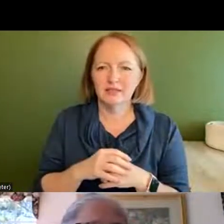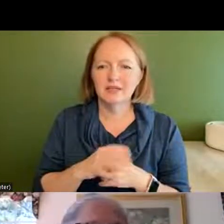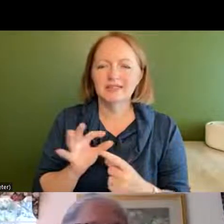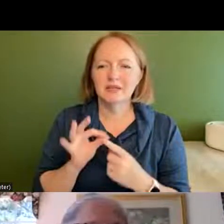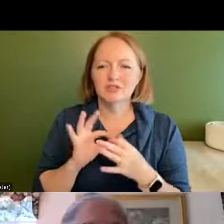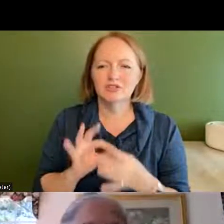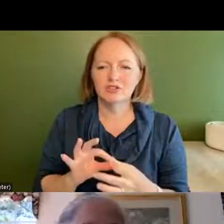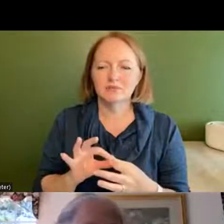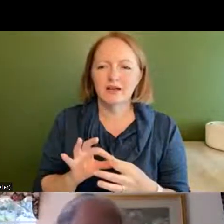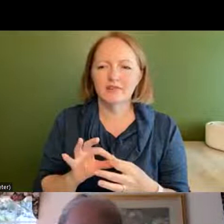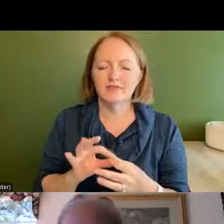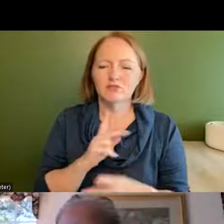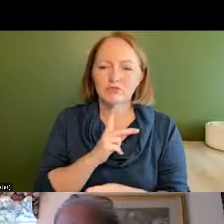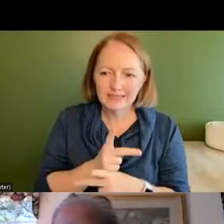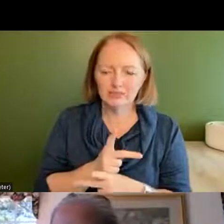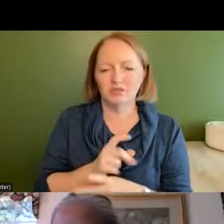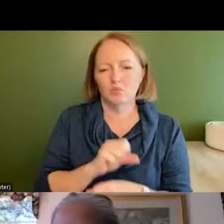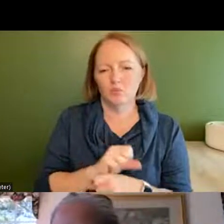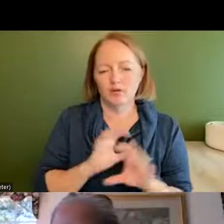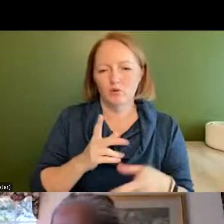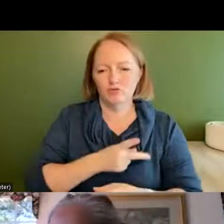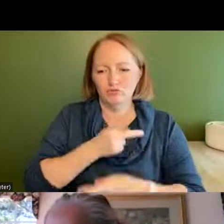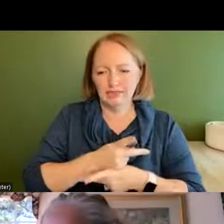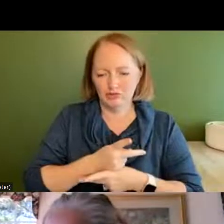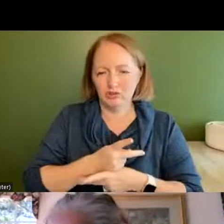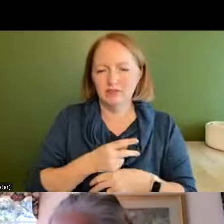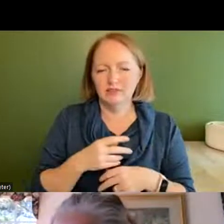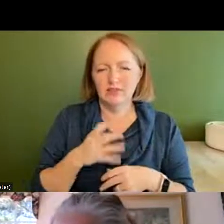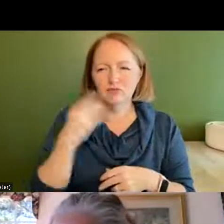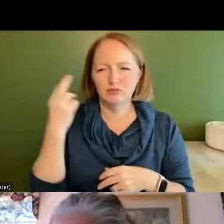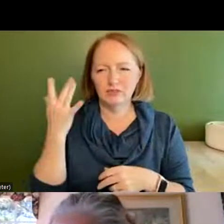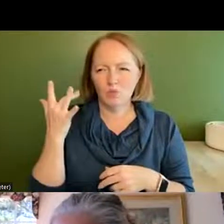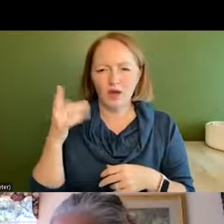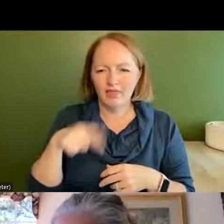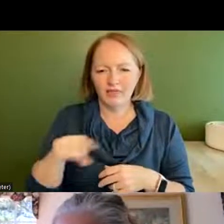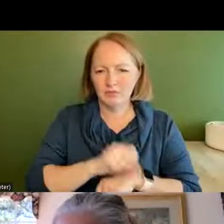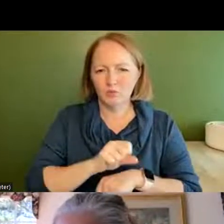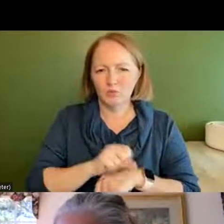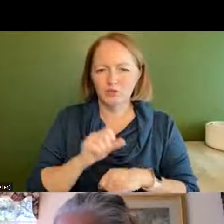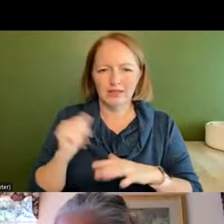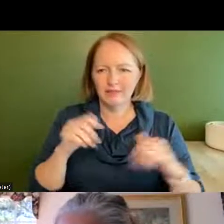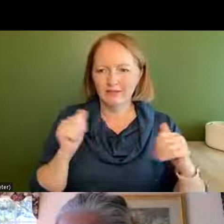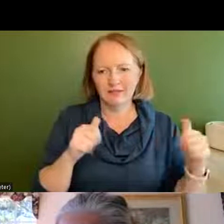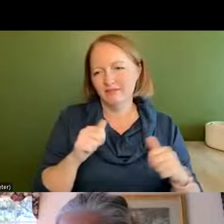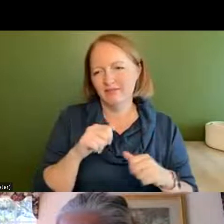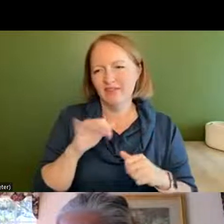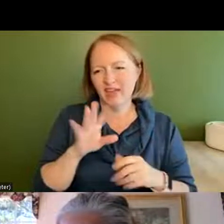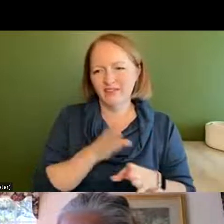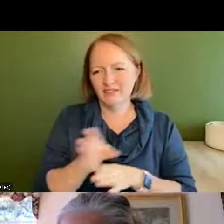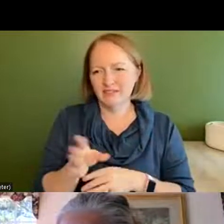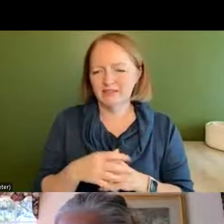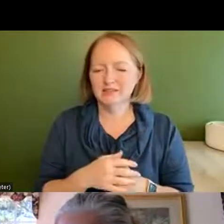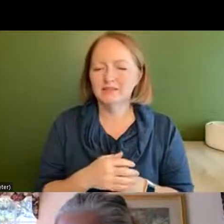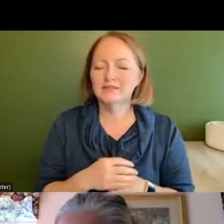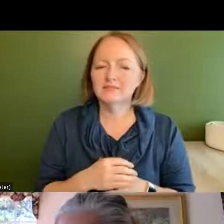terms of retention of the workforce and kind of reasons why workers may be leaving the direct care workforce.